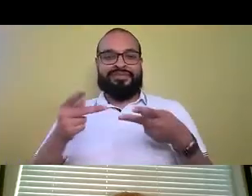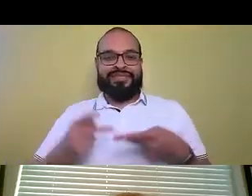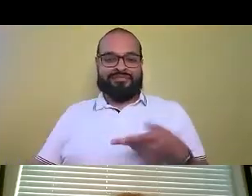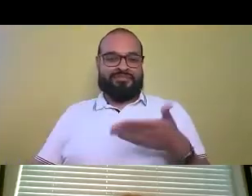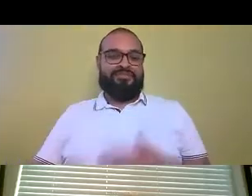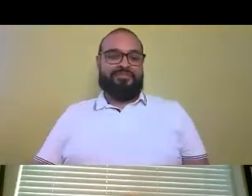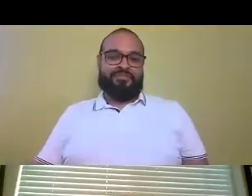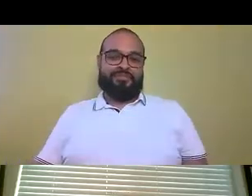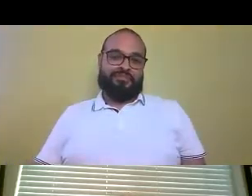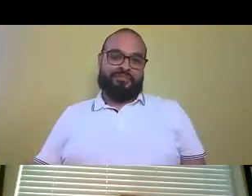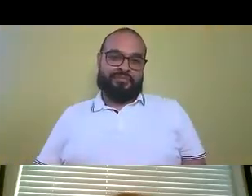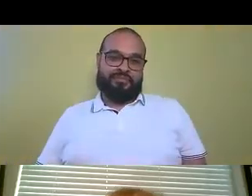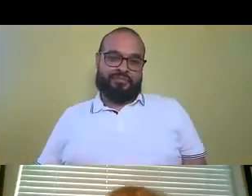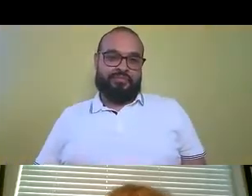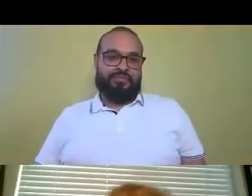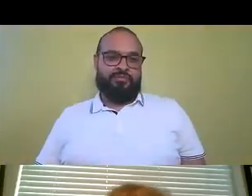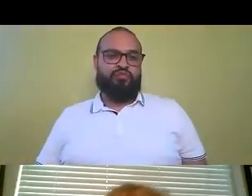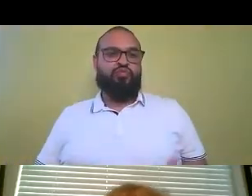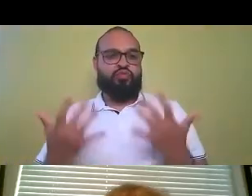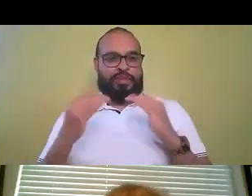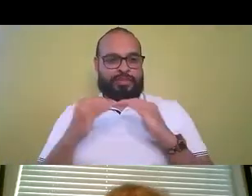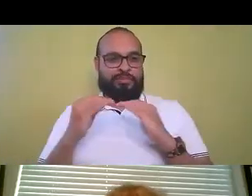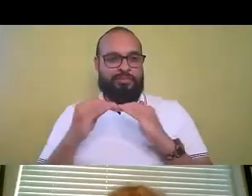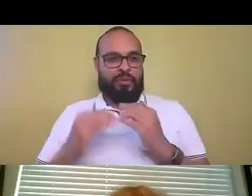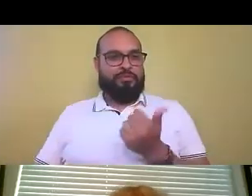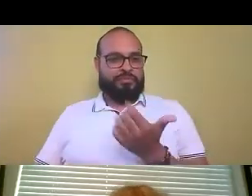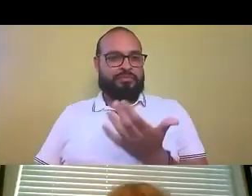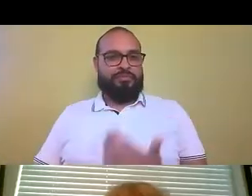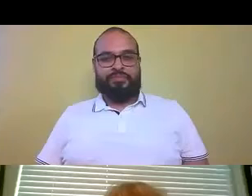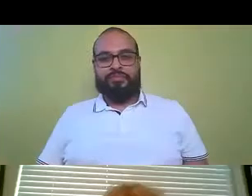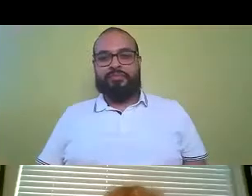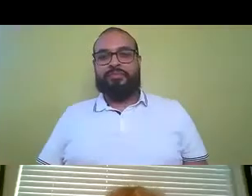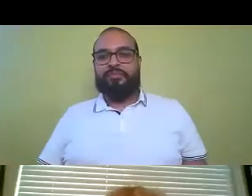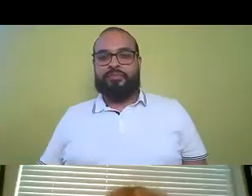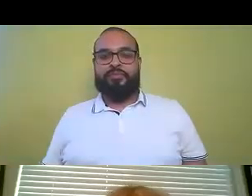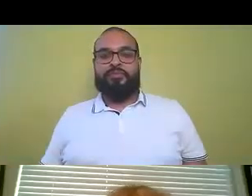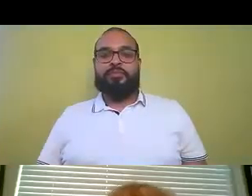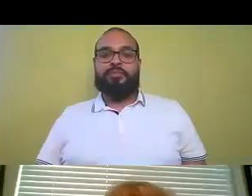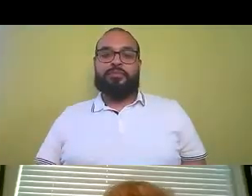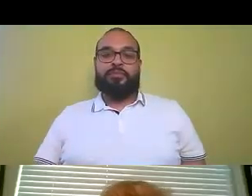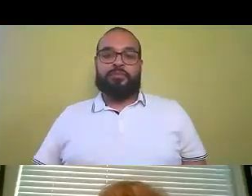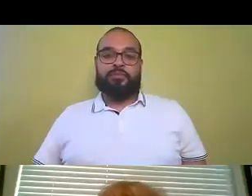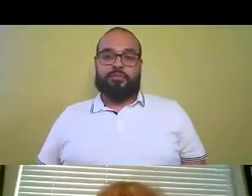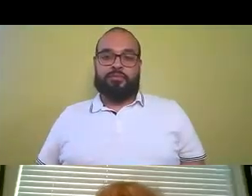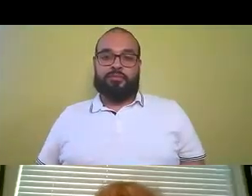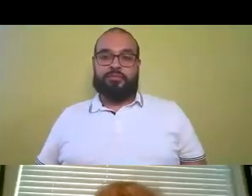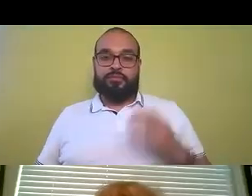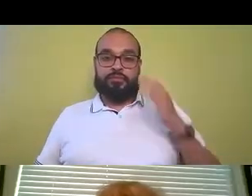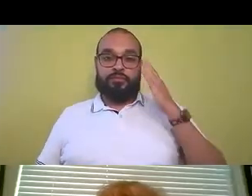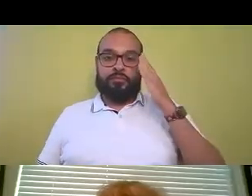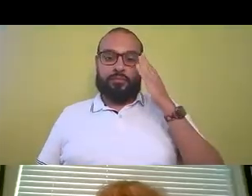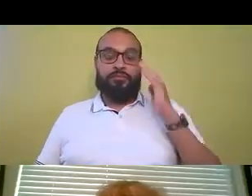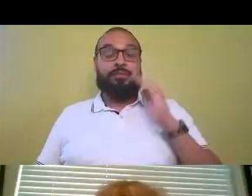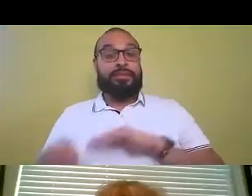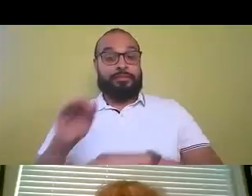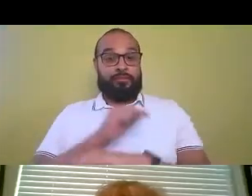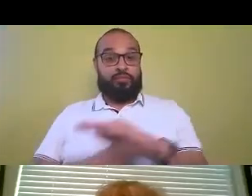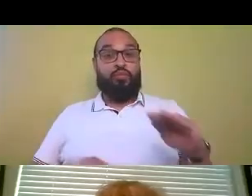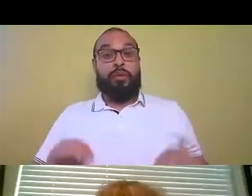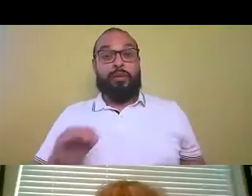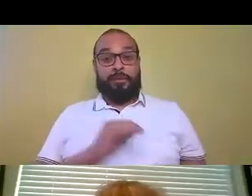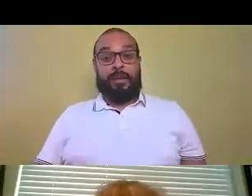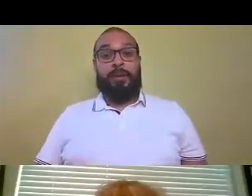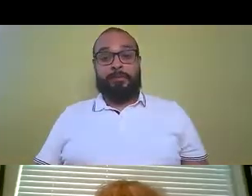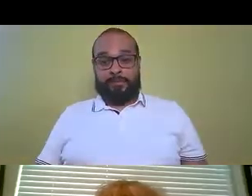We'll give it a few more minutes. And movement, that's that vestibular system, right? That we said that we